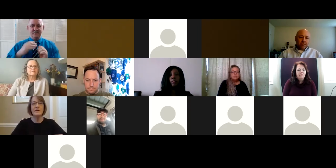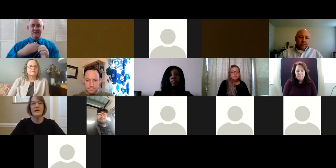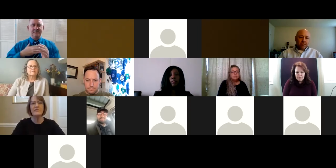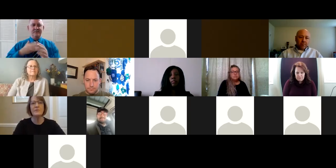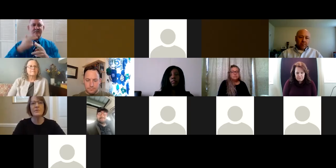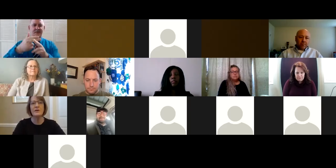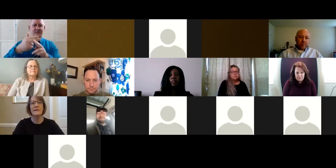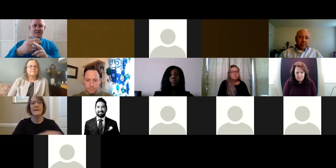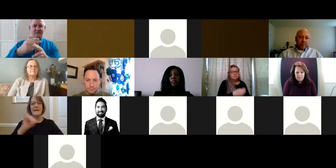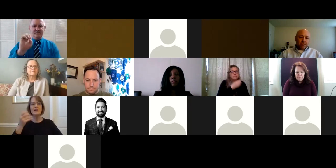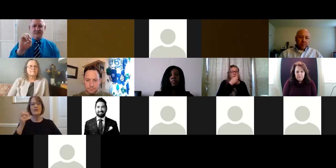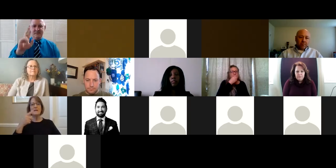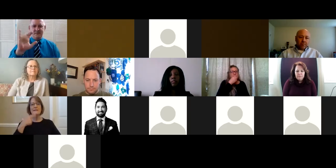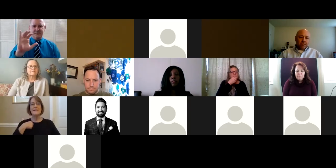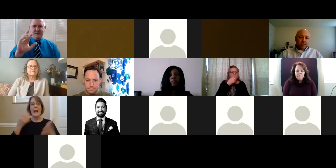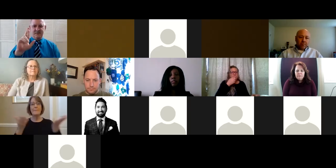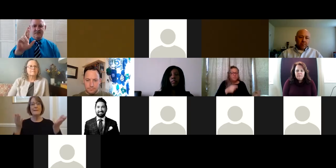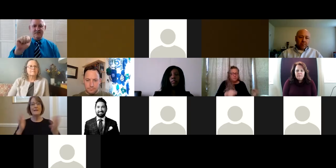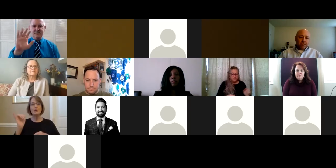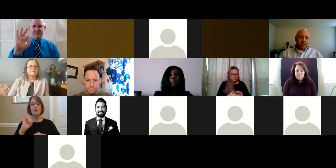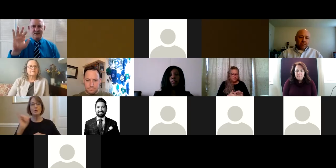Good morning, everyone.